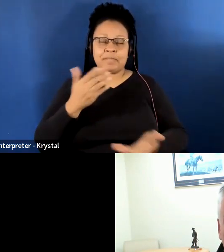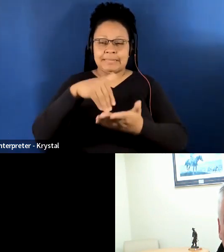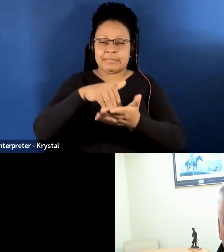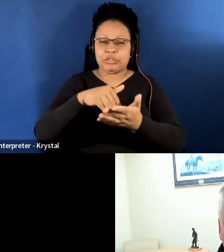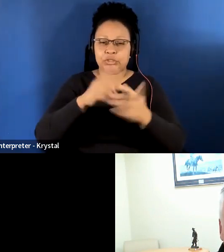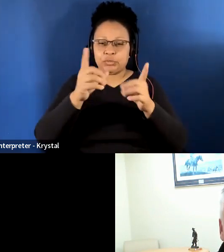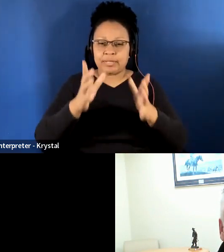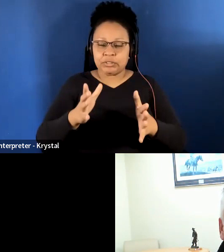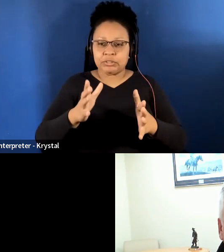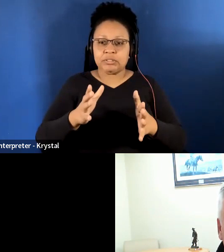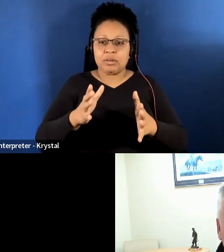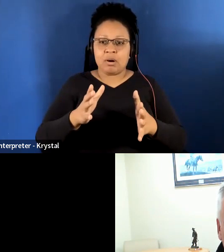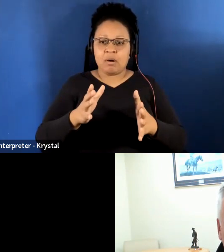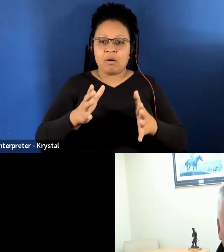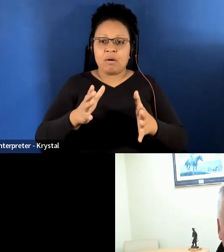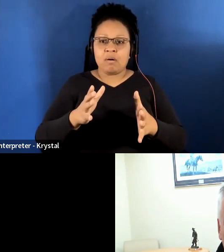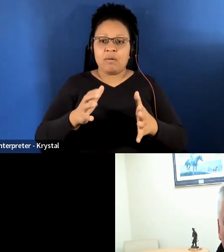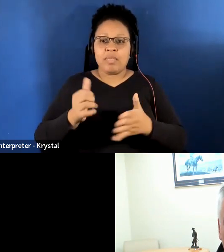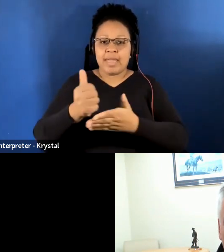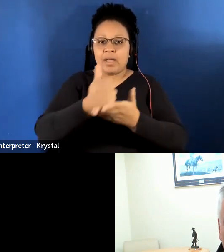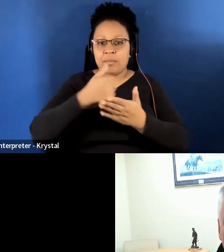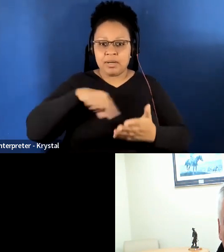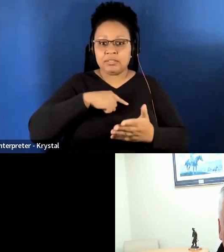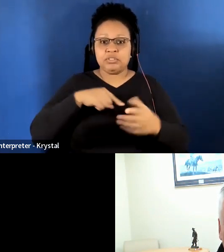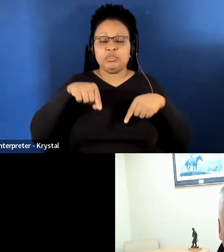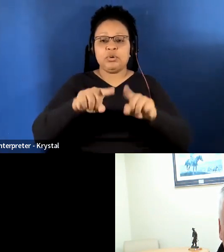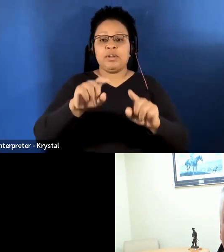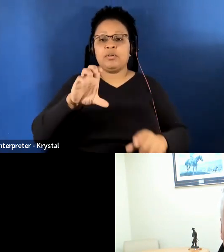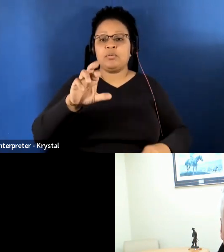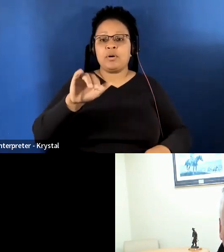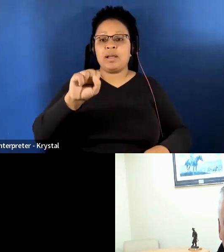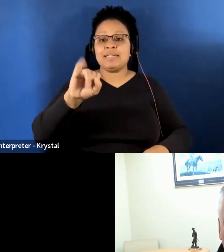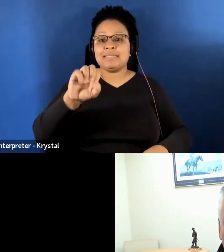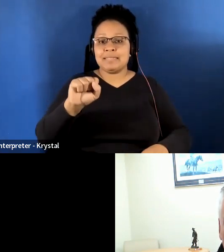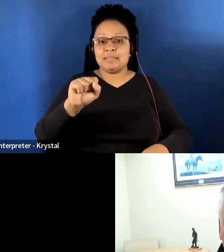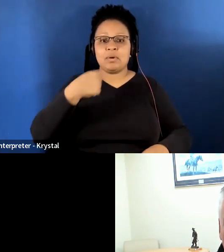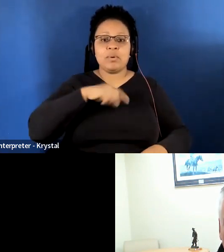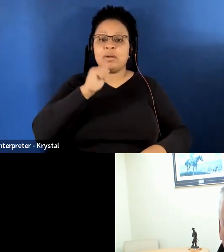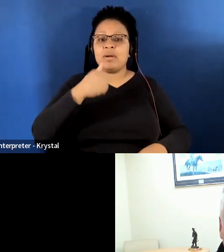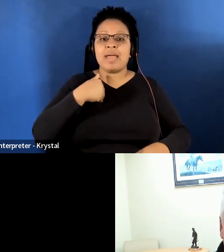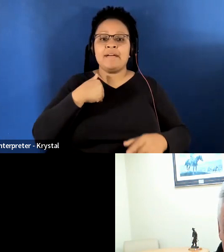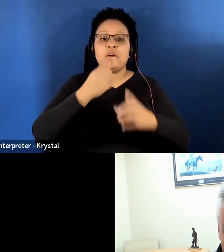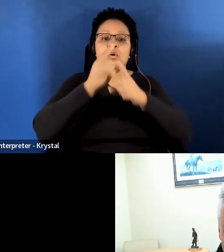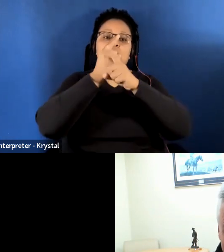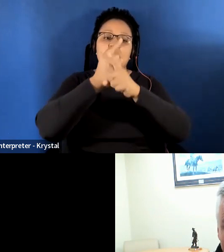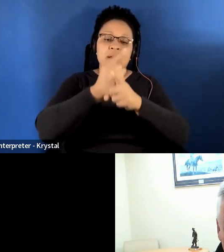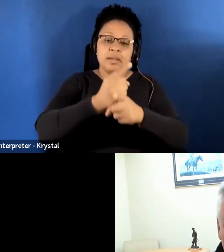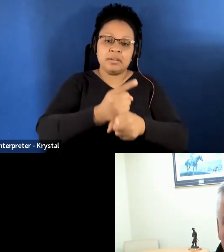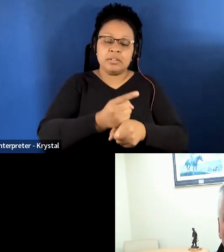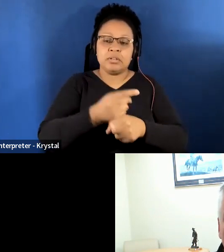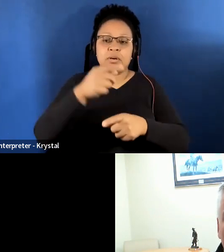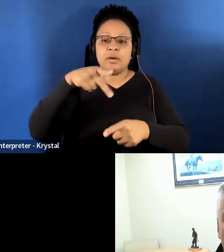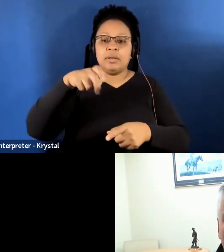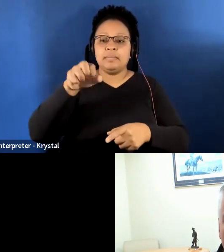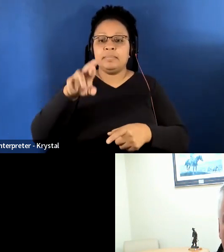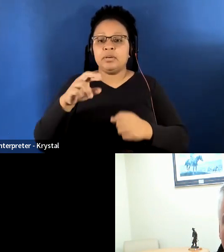help us a solution when we're in crisis, but we don't have enough regular peer support amongst us. We have